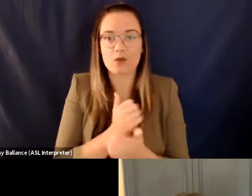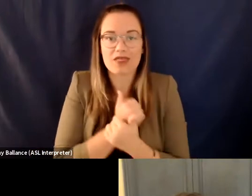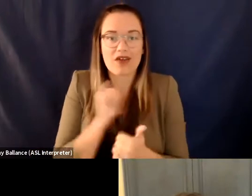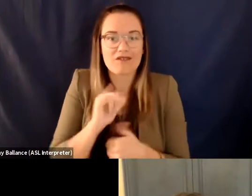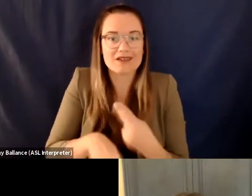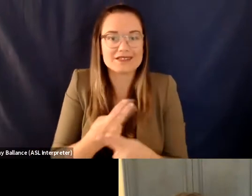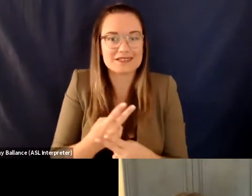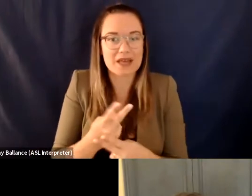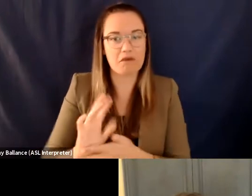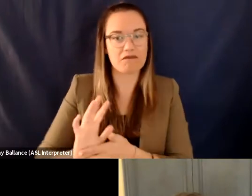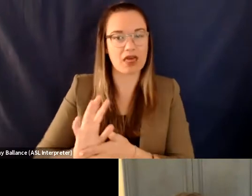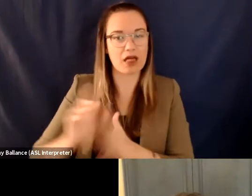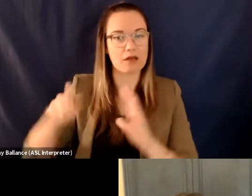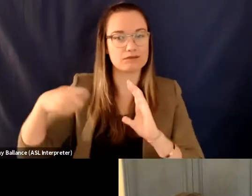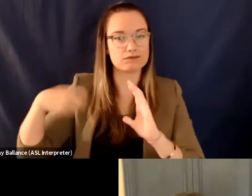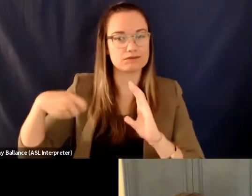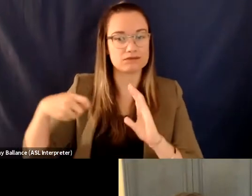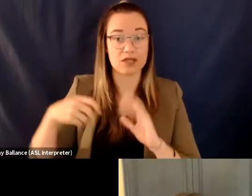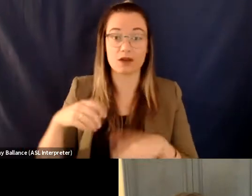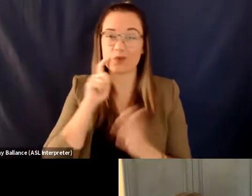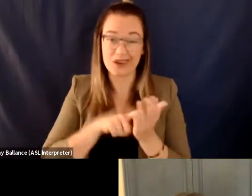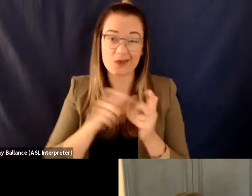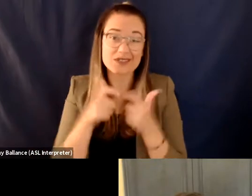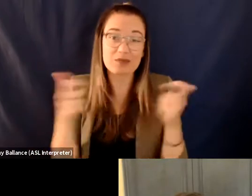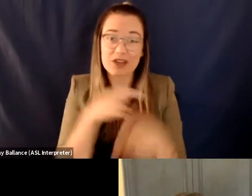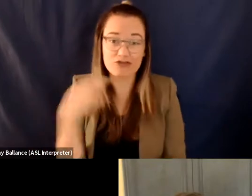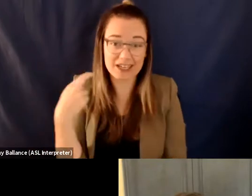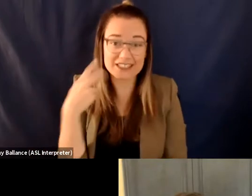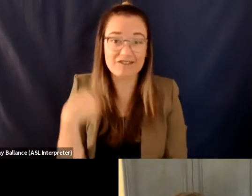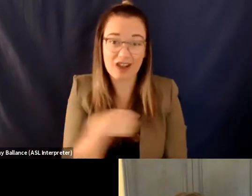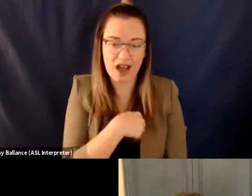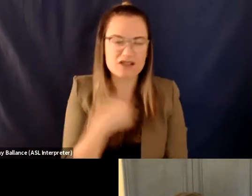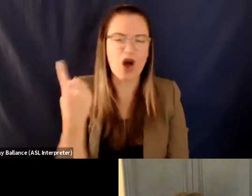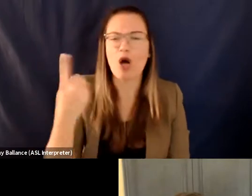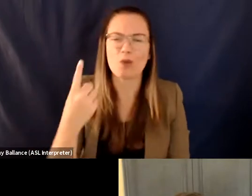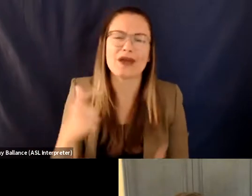We felt like this was a big risk for us. It always is,